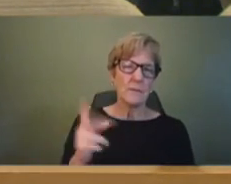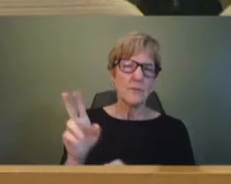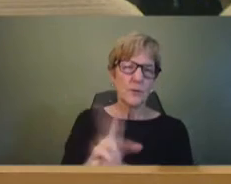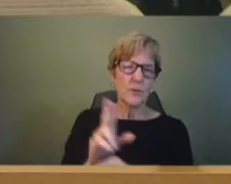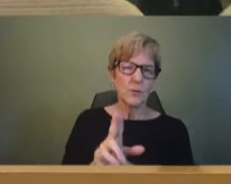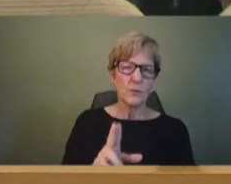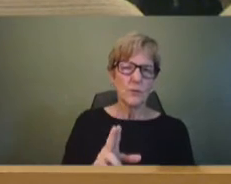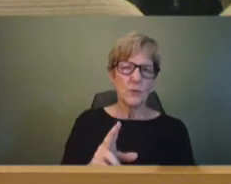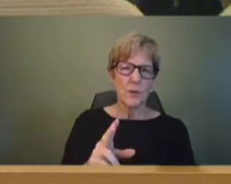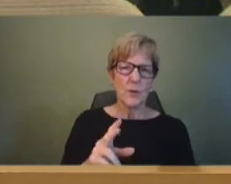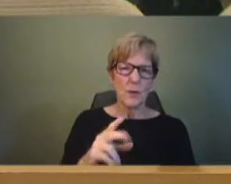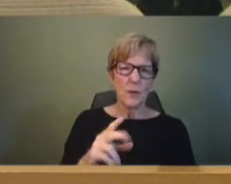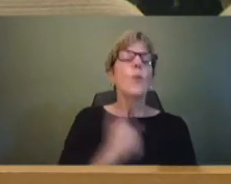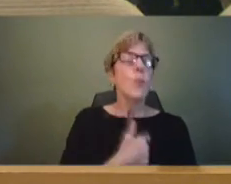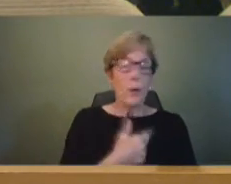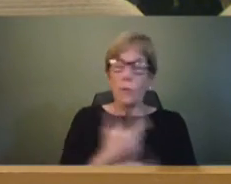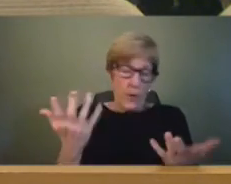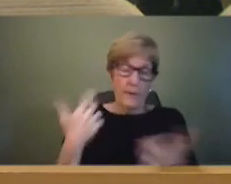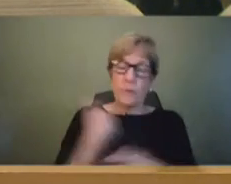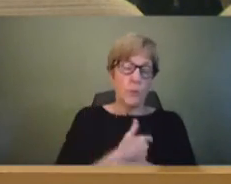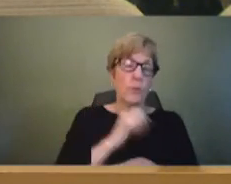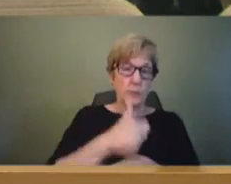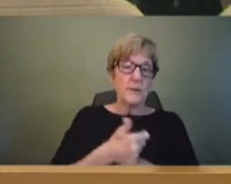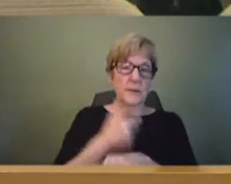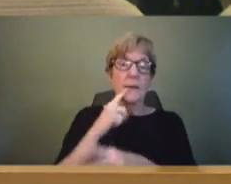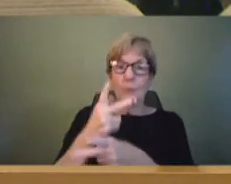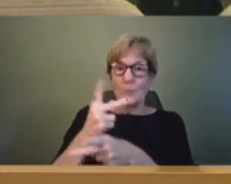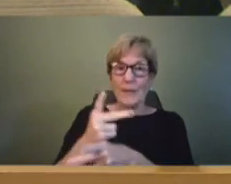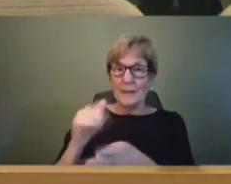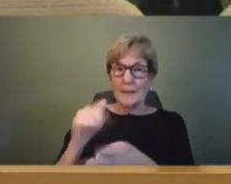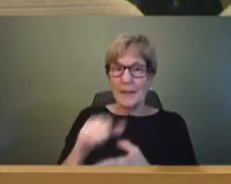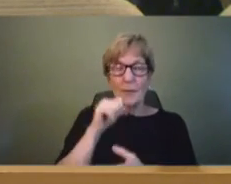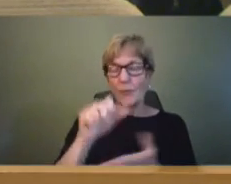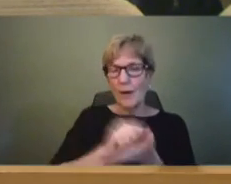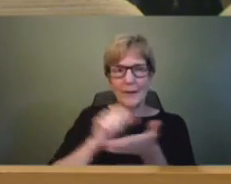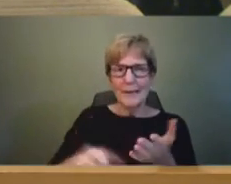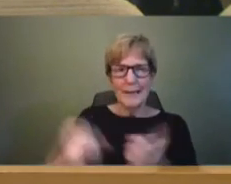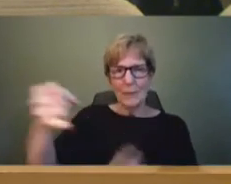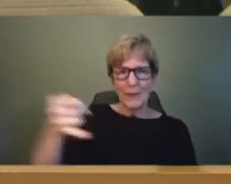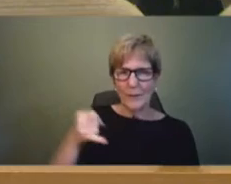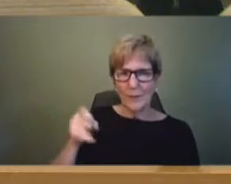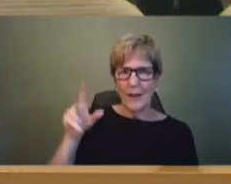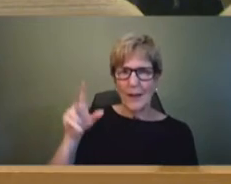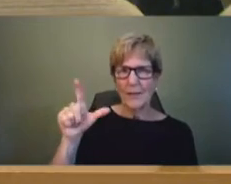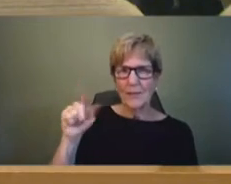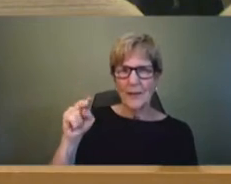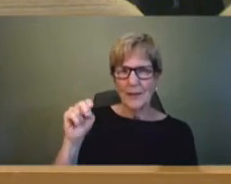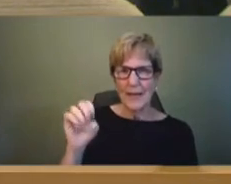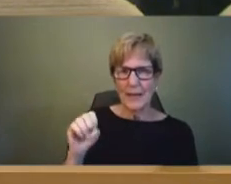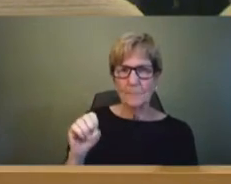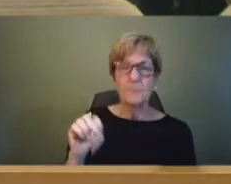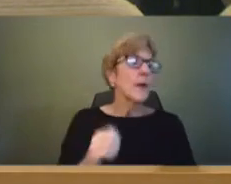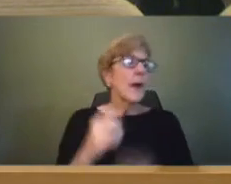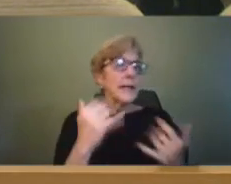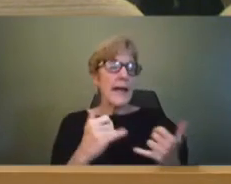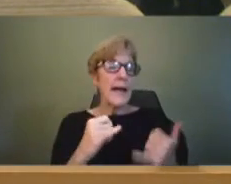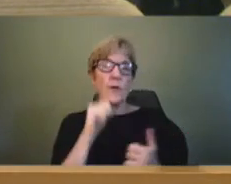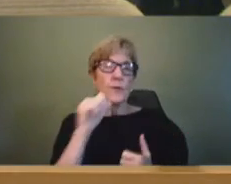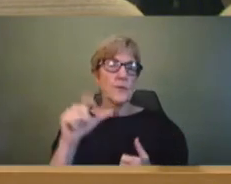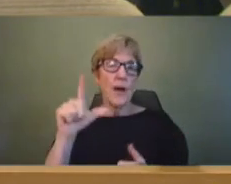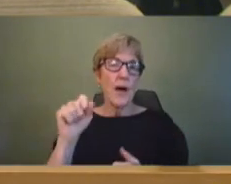would we're going to whatever we put in is going to maintain that we're not going to get rid of those bike Lanes you wouldn't have right now there aren't bike Lanes Through